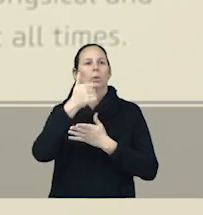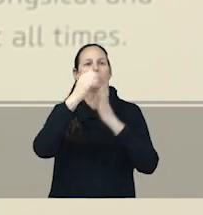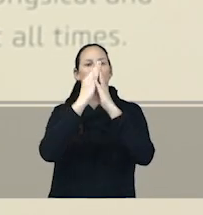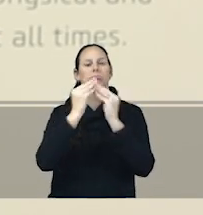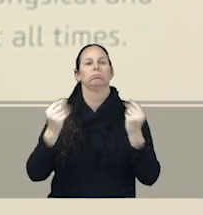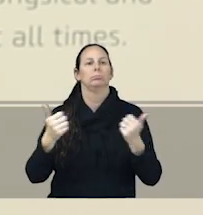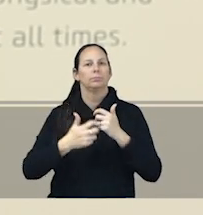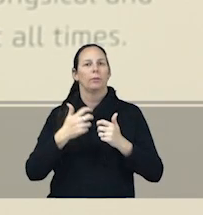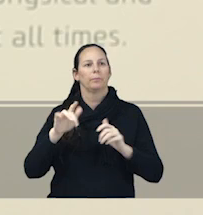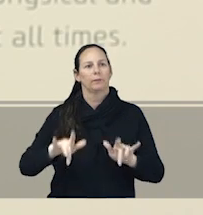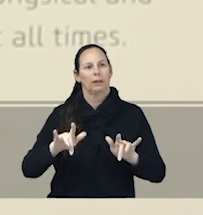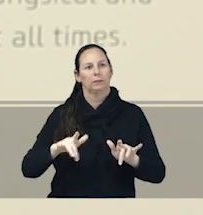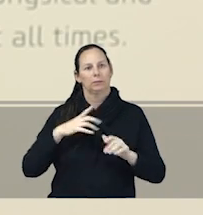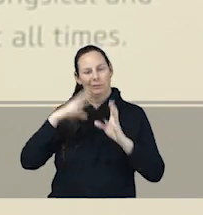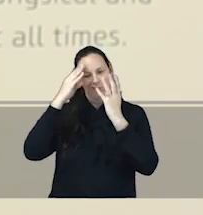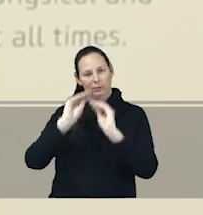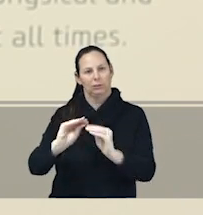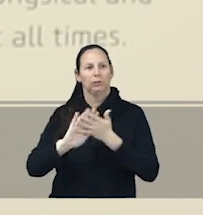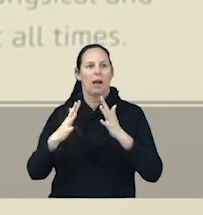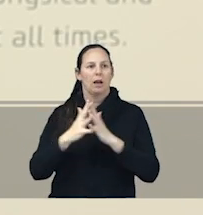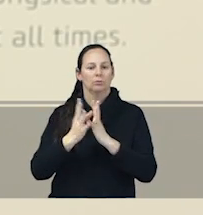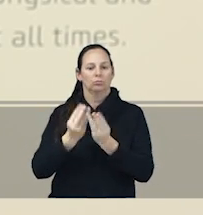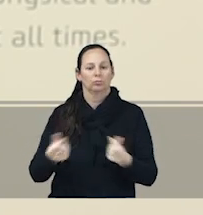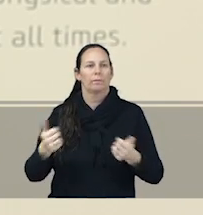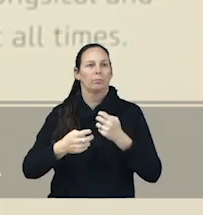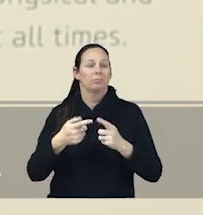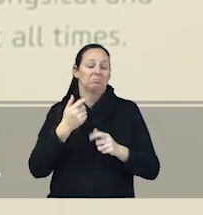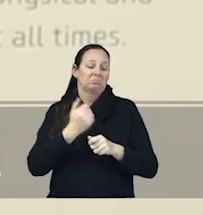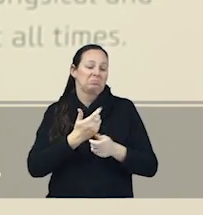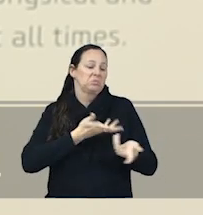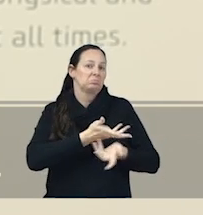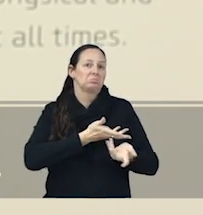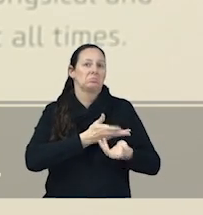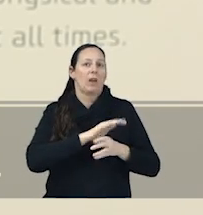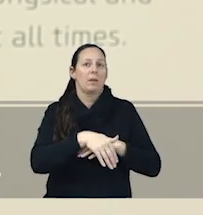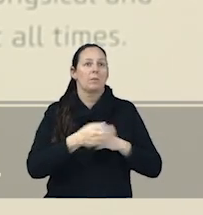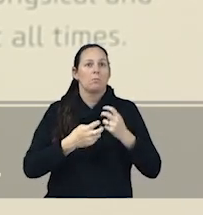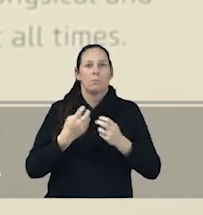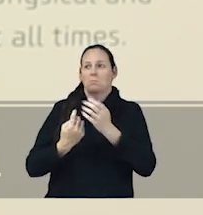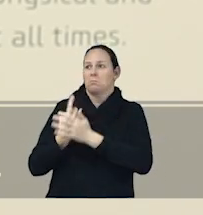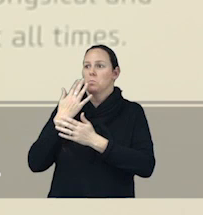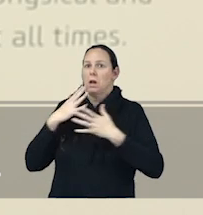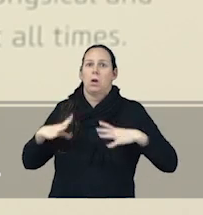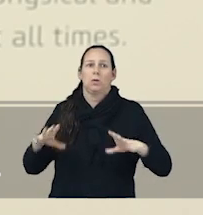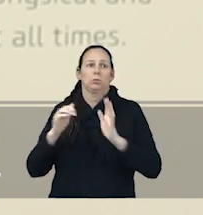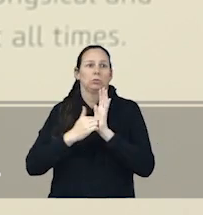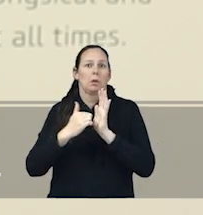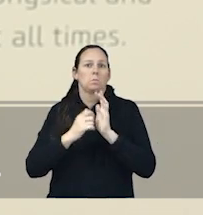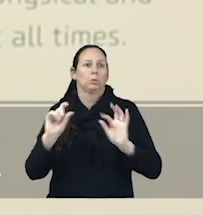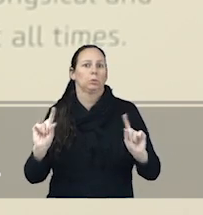Children aren't very good problem solvers so it's also about teaching them how to solve problems. And we talk about problems such as being lost in the supermarket